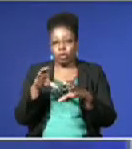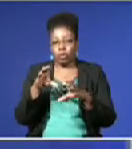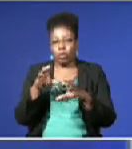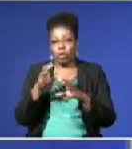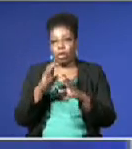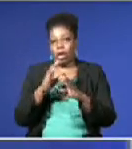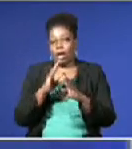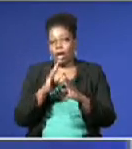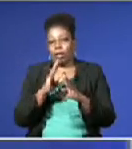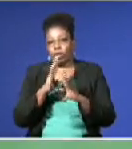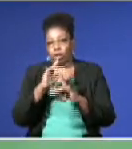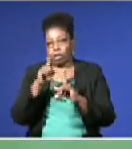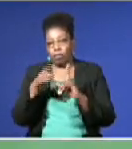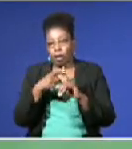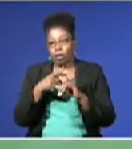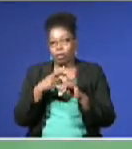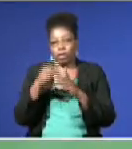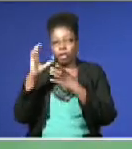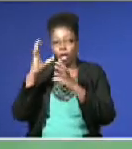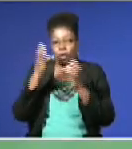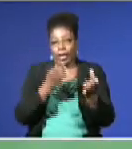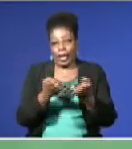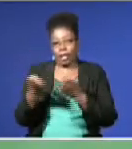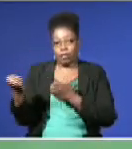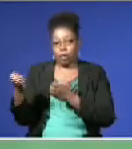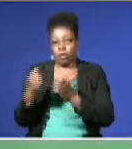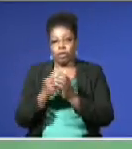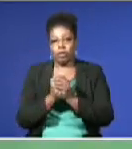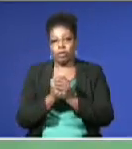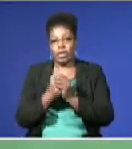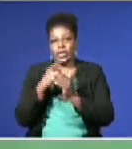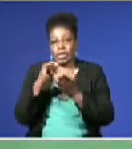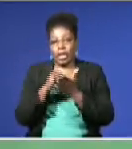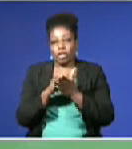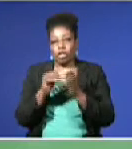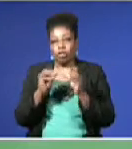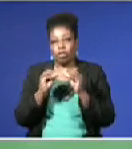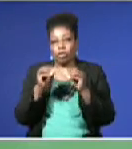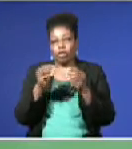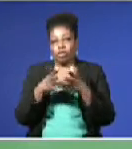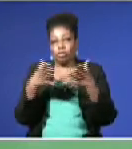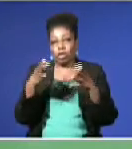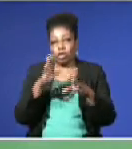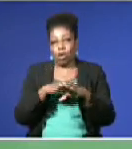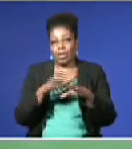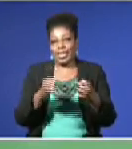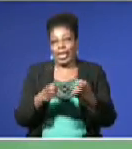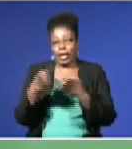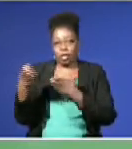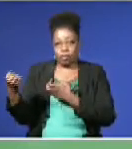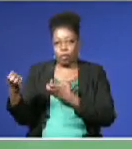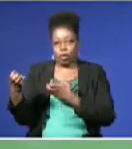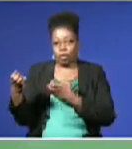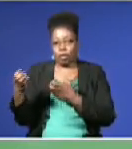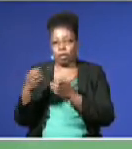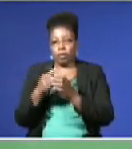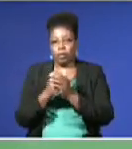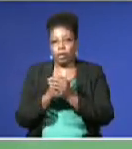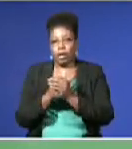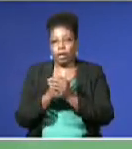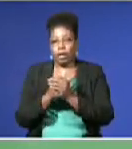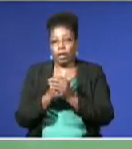exports. For those that have been putting too much emphasis on the export, though we believe it is important to focus